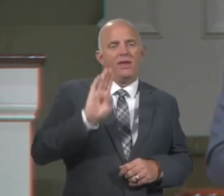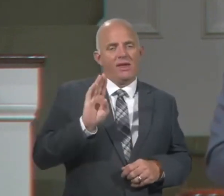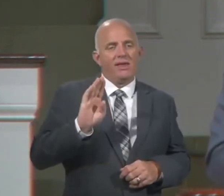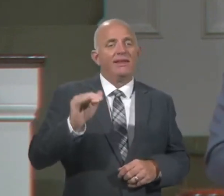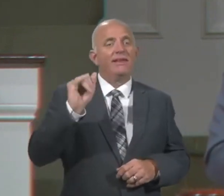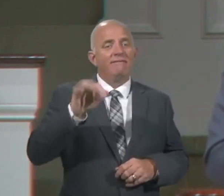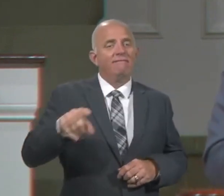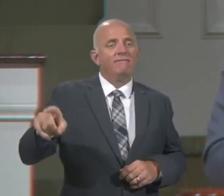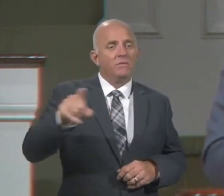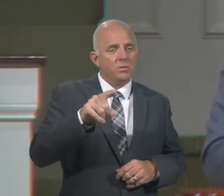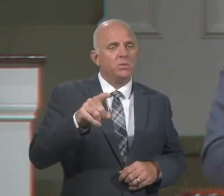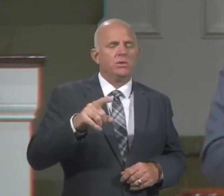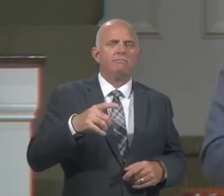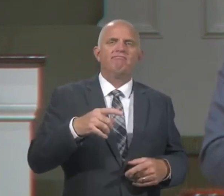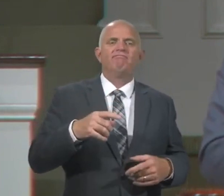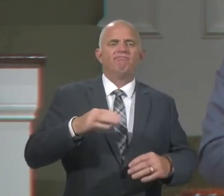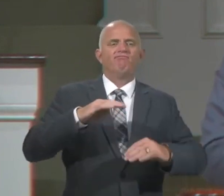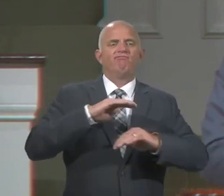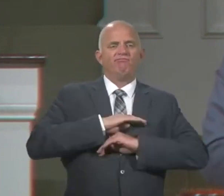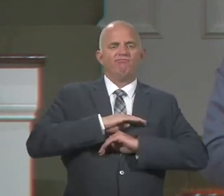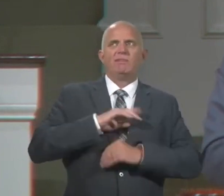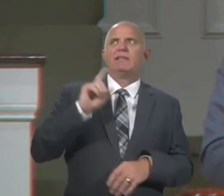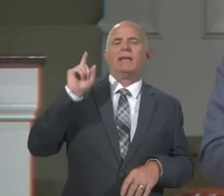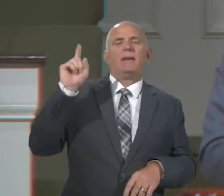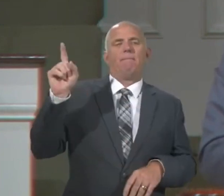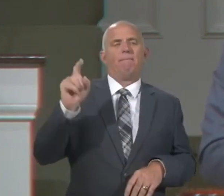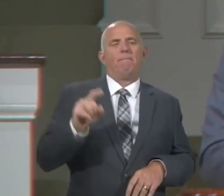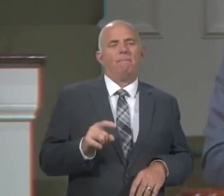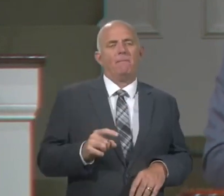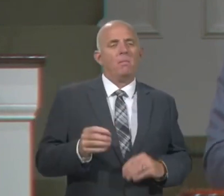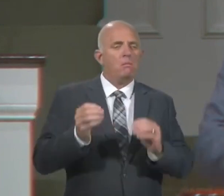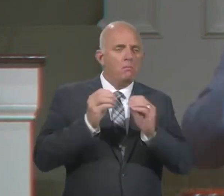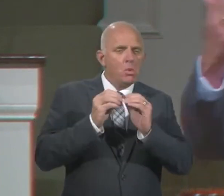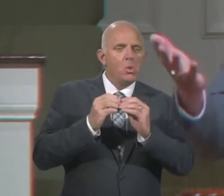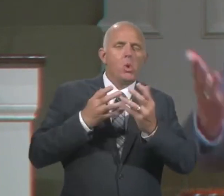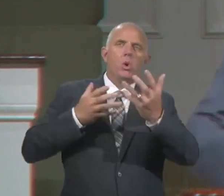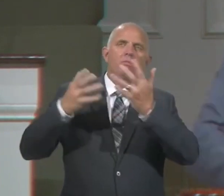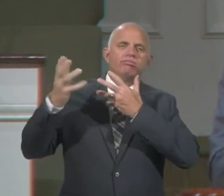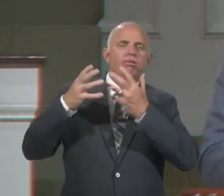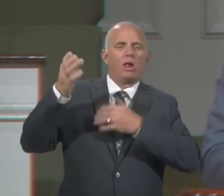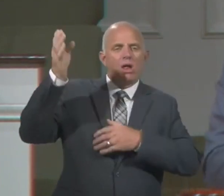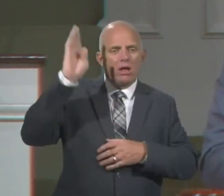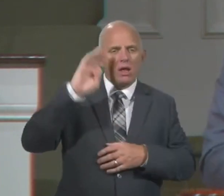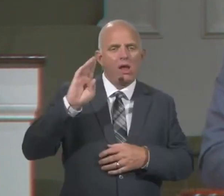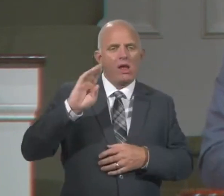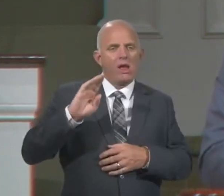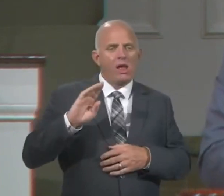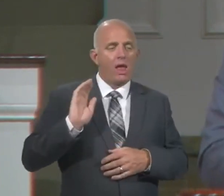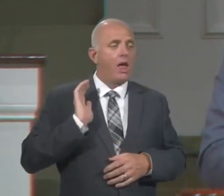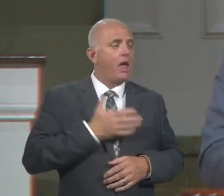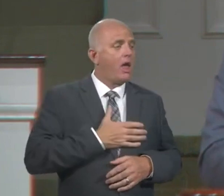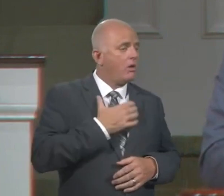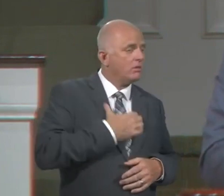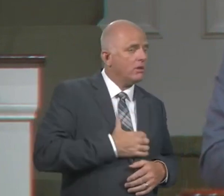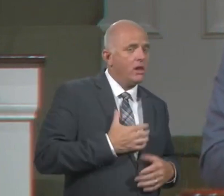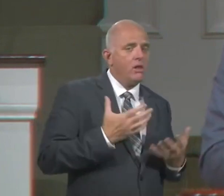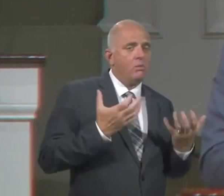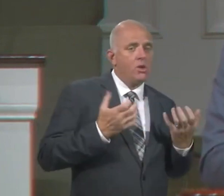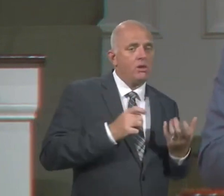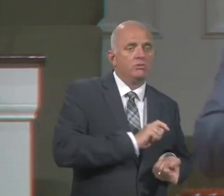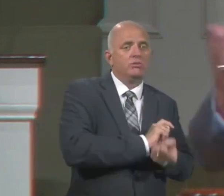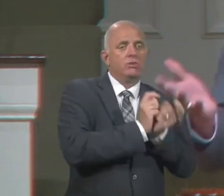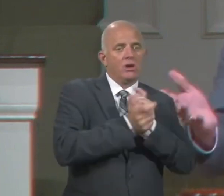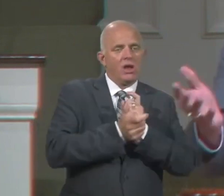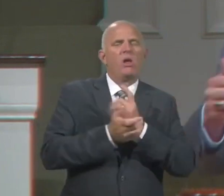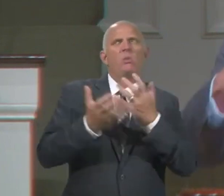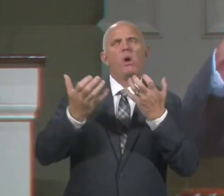him. Amen. I think the more we spend time with God, the more we want what God wants. Good. I think the more we spend